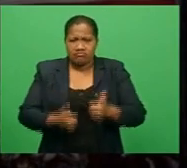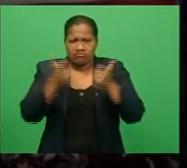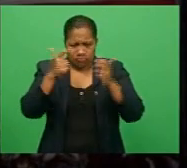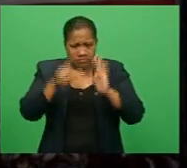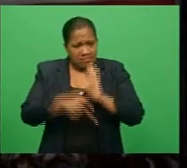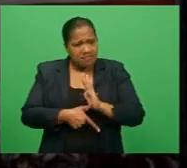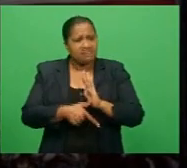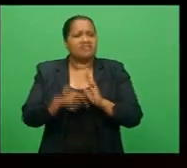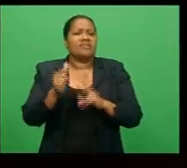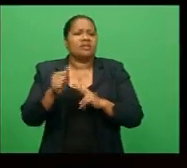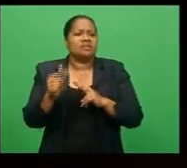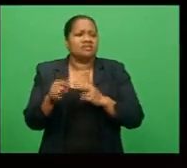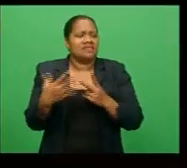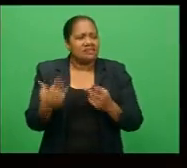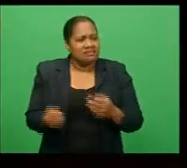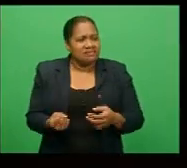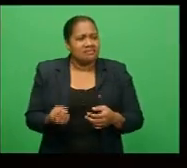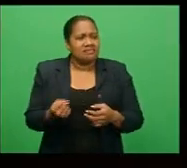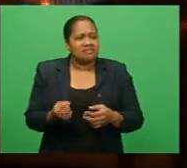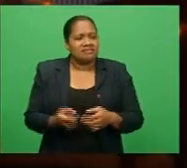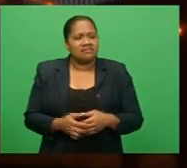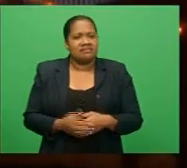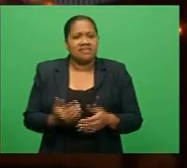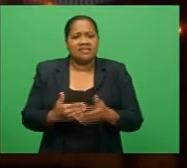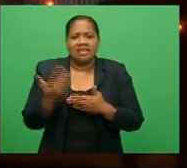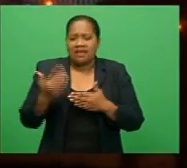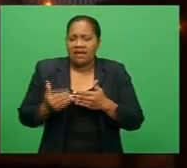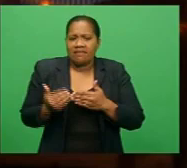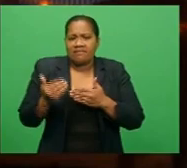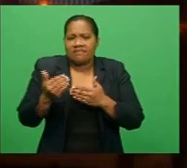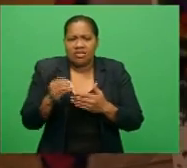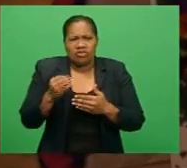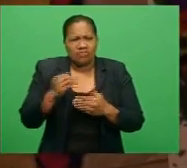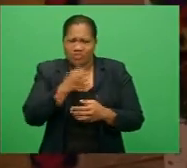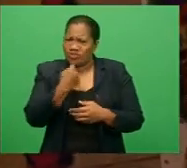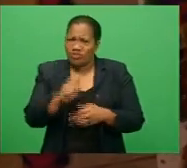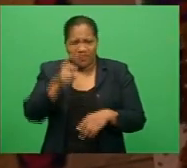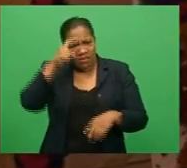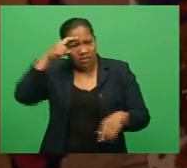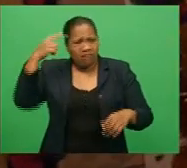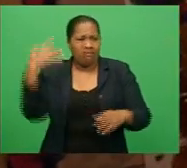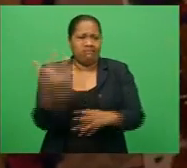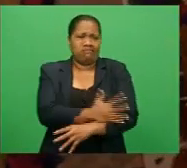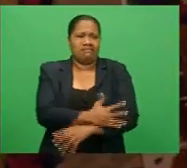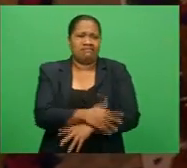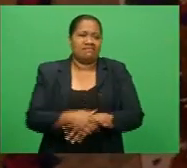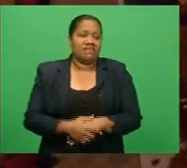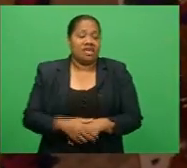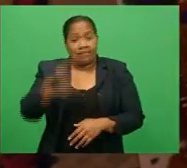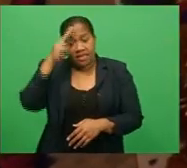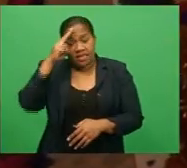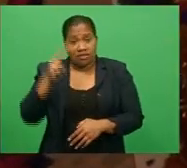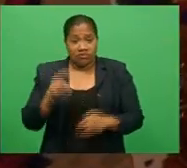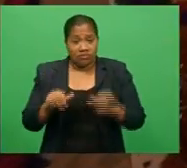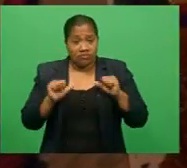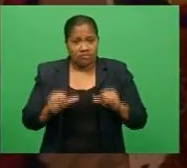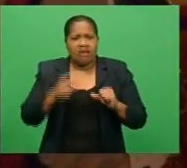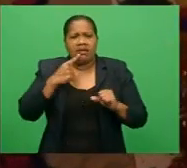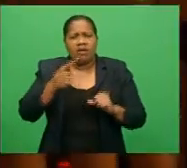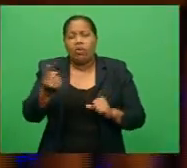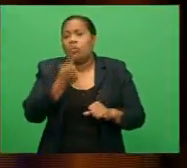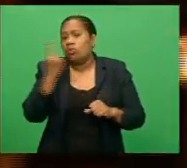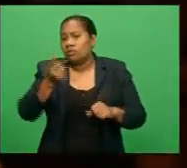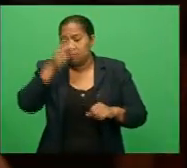also available thereafter, and therefore there should be no confusion. The national president says those celebrating